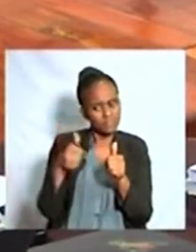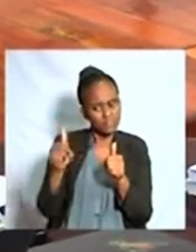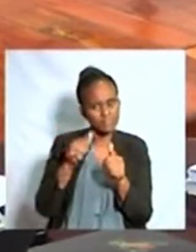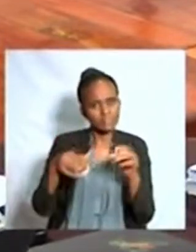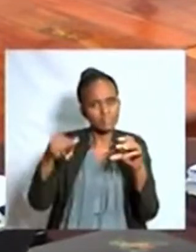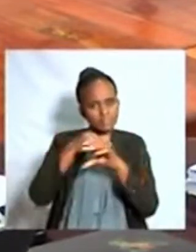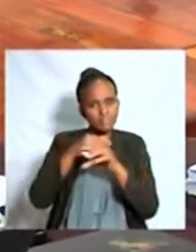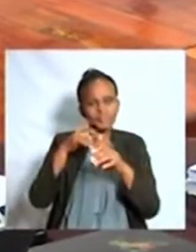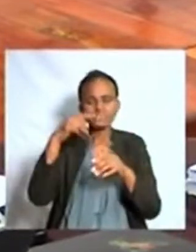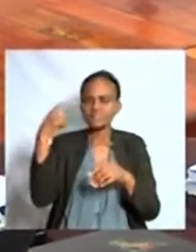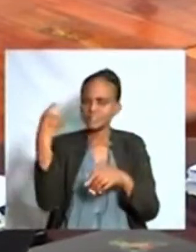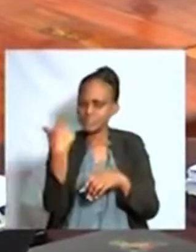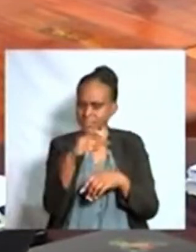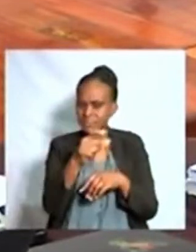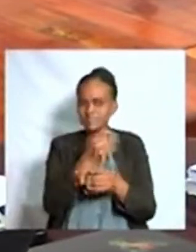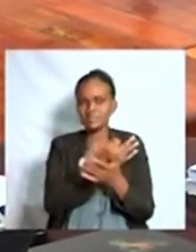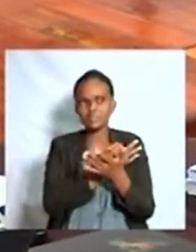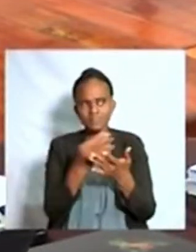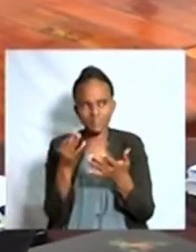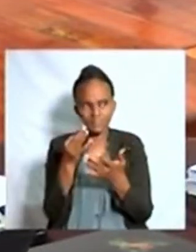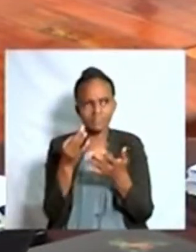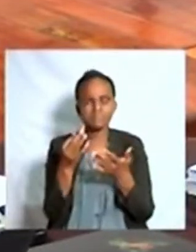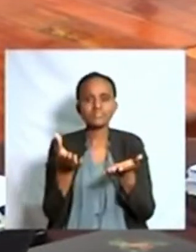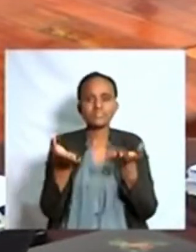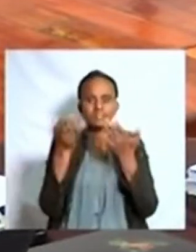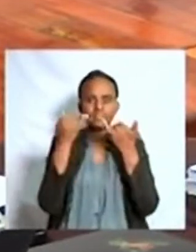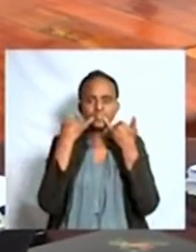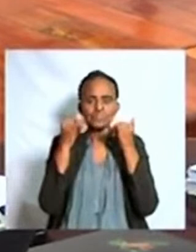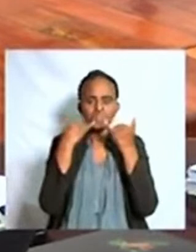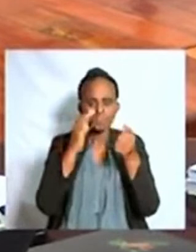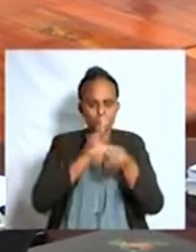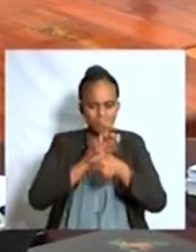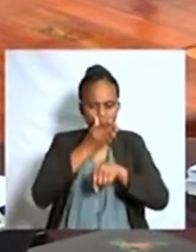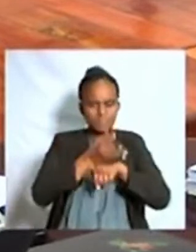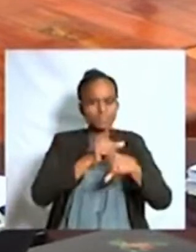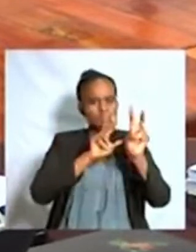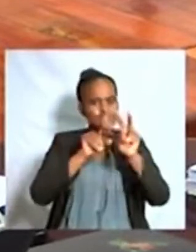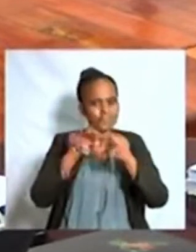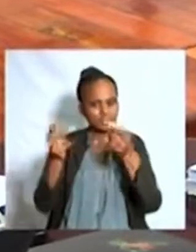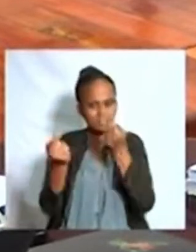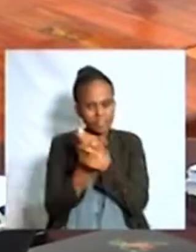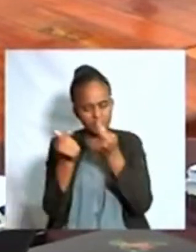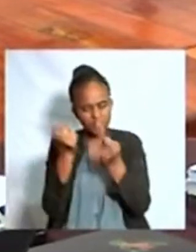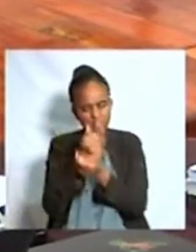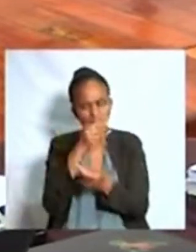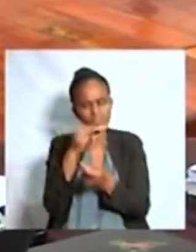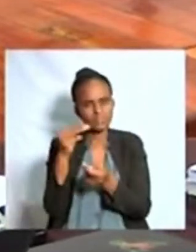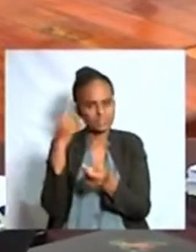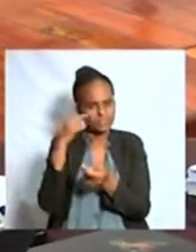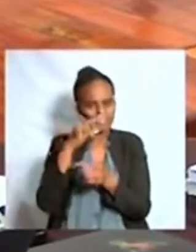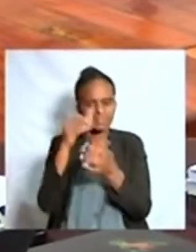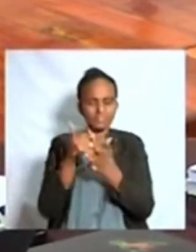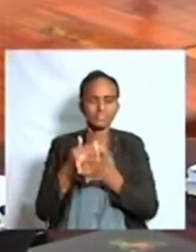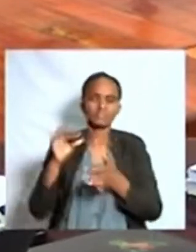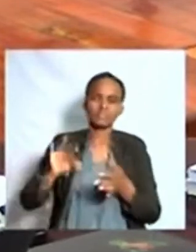were charged for failure to update the bill of quantities after instructing the contractor to change the material for the wall of the refuse